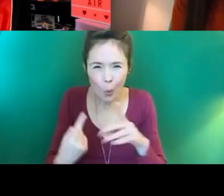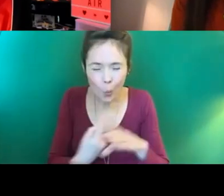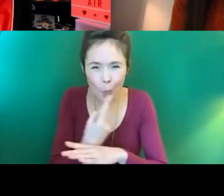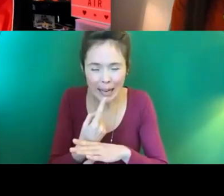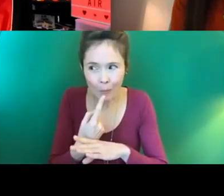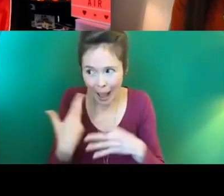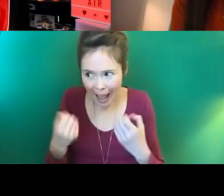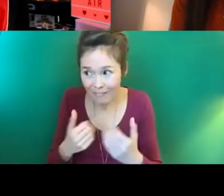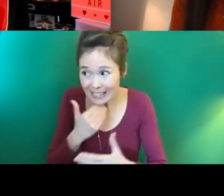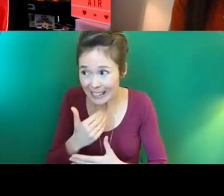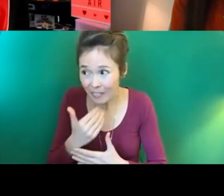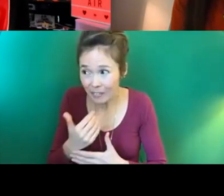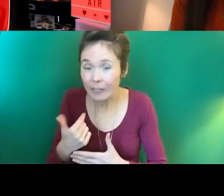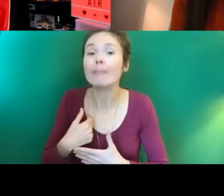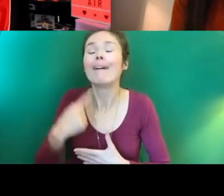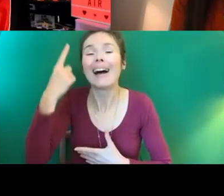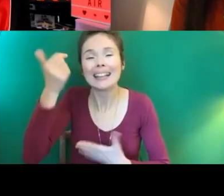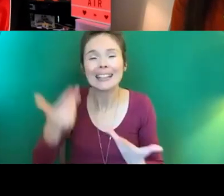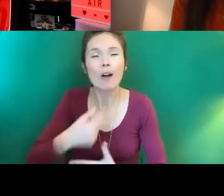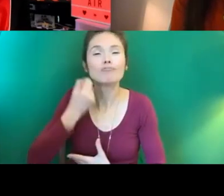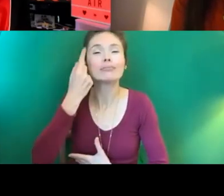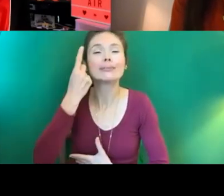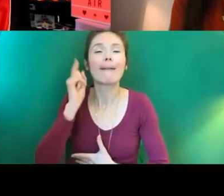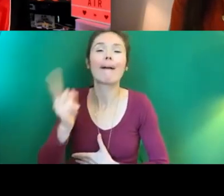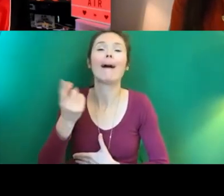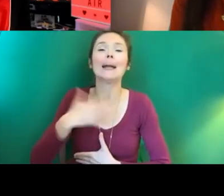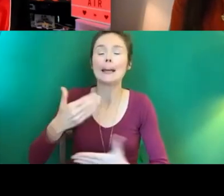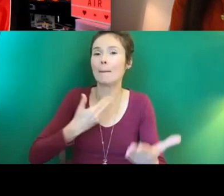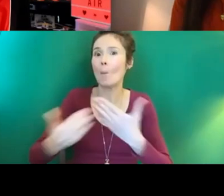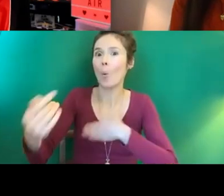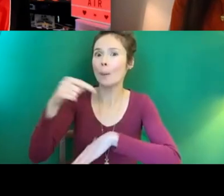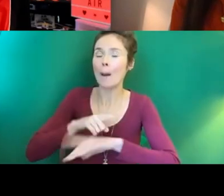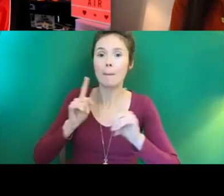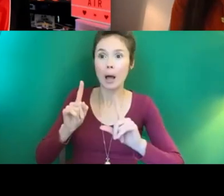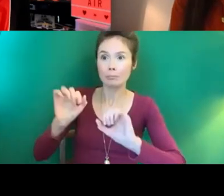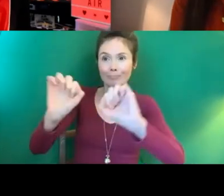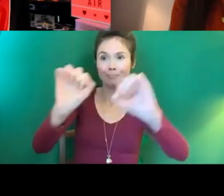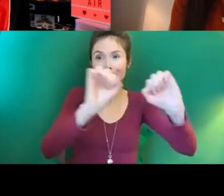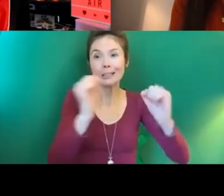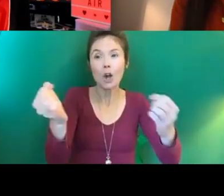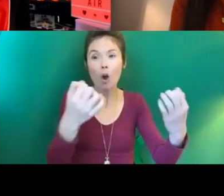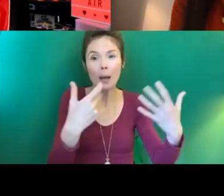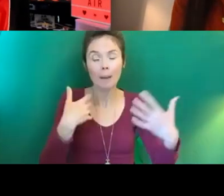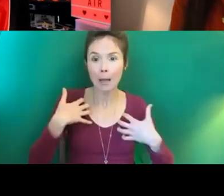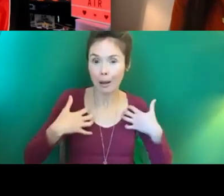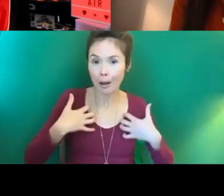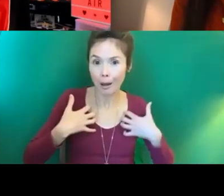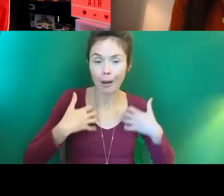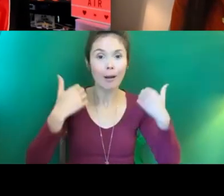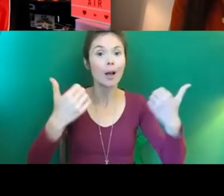I underestimated that a little bit, but I'm really excited by all your comments and your questions, and we will follow them